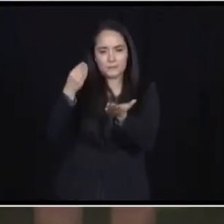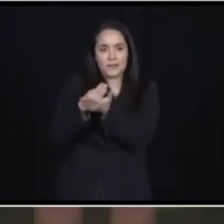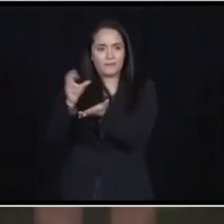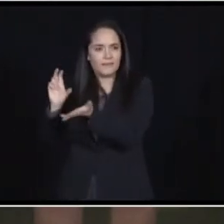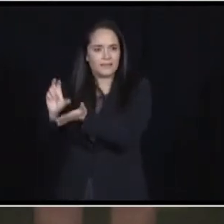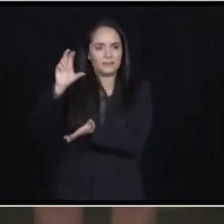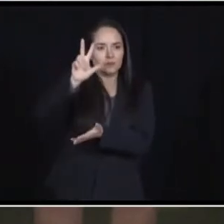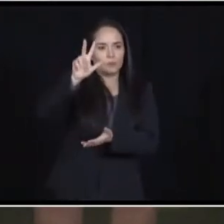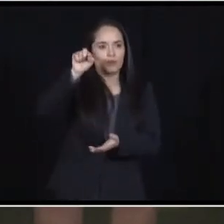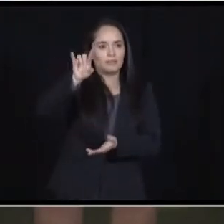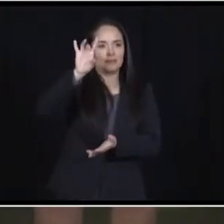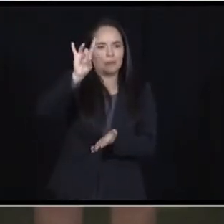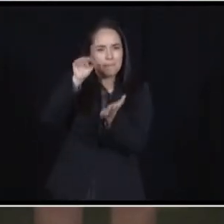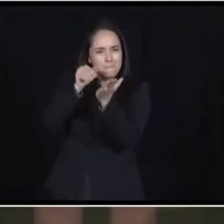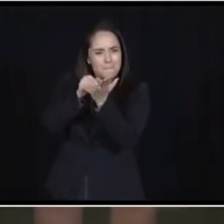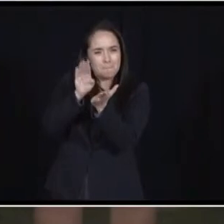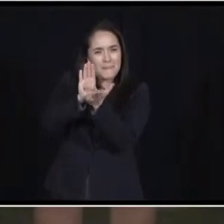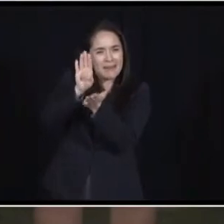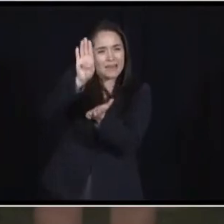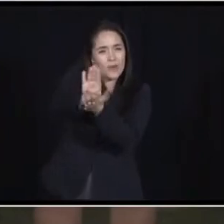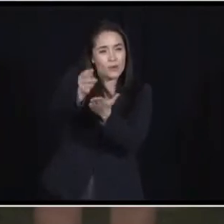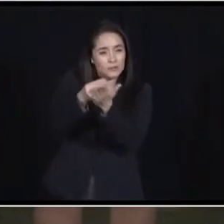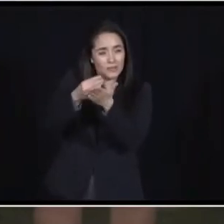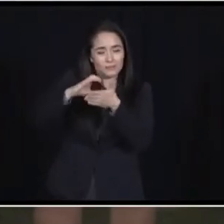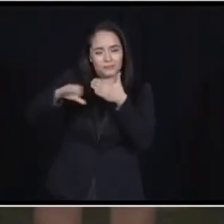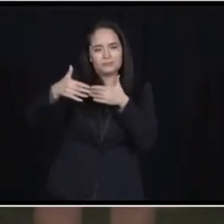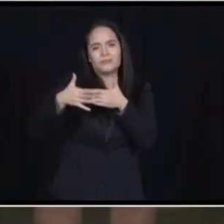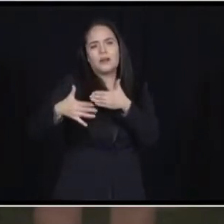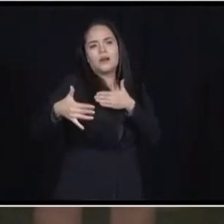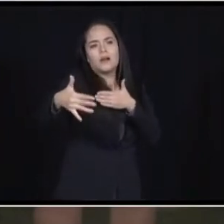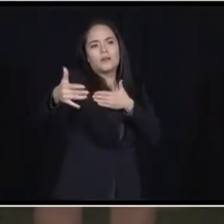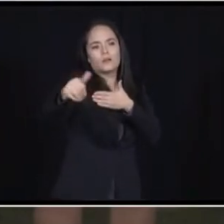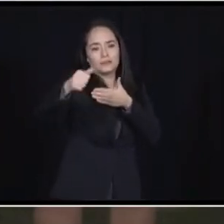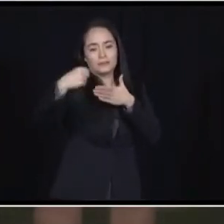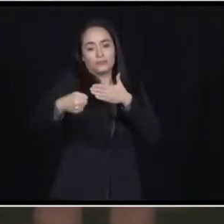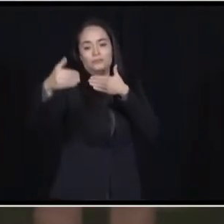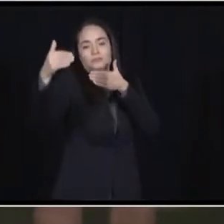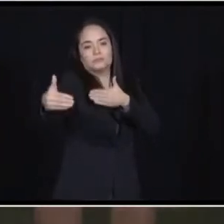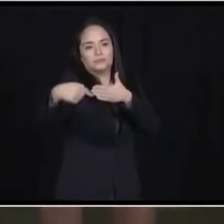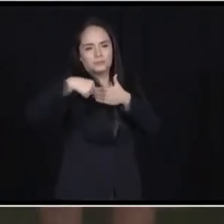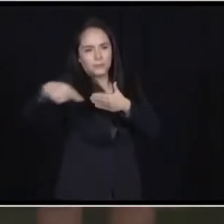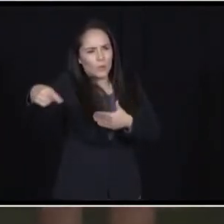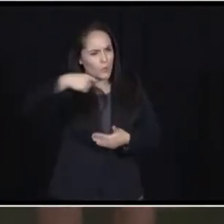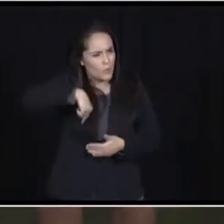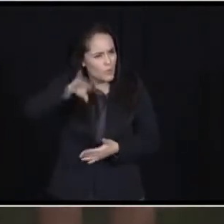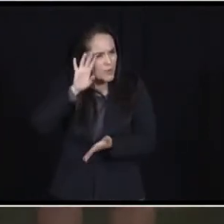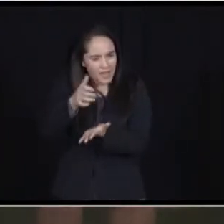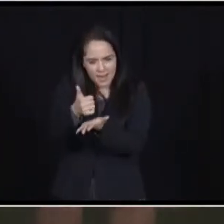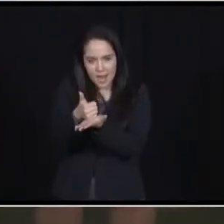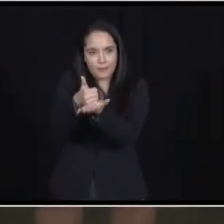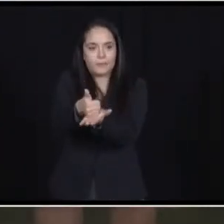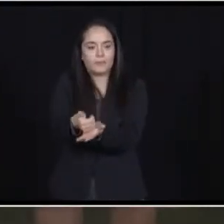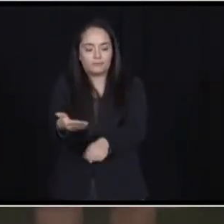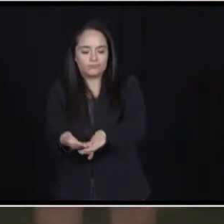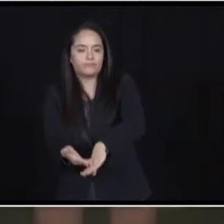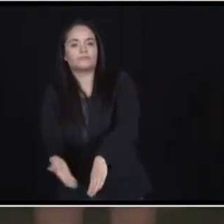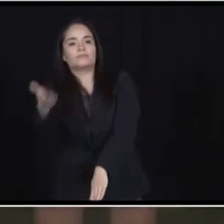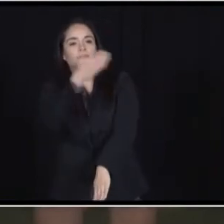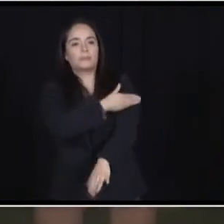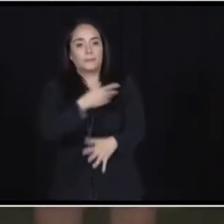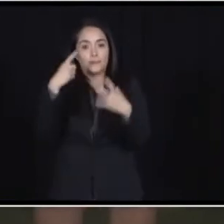make a fundamental difference to addictions and mental health across the province. Follow up? Now,